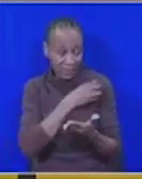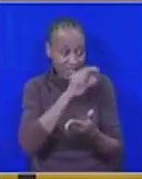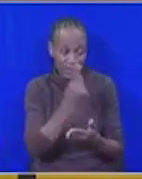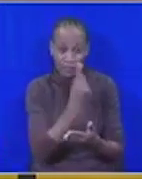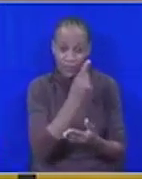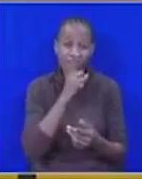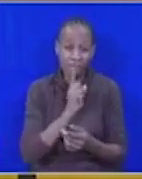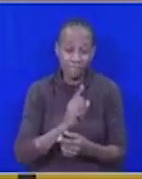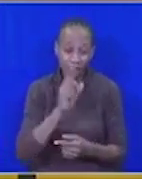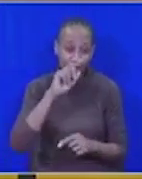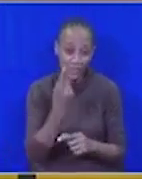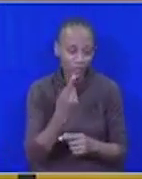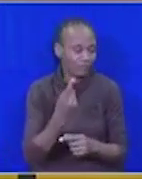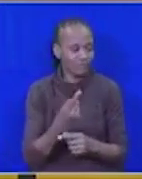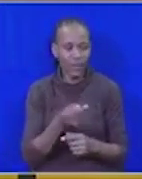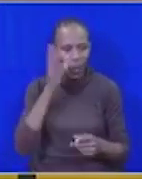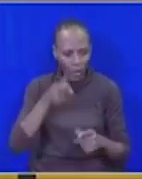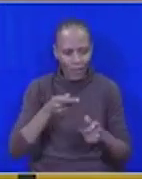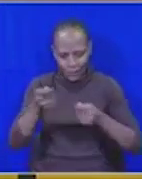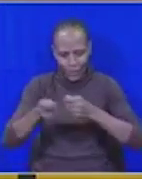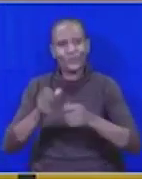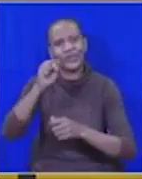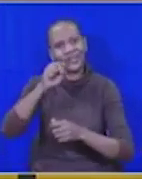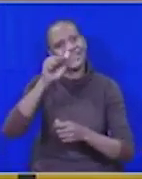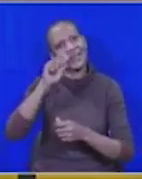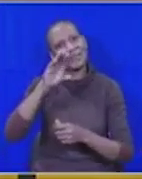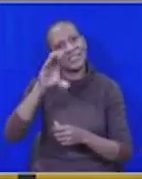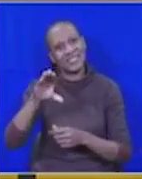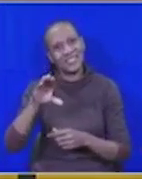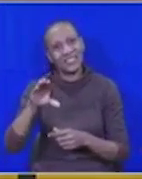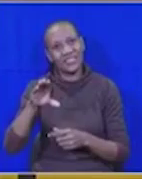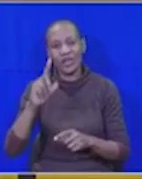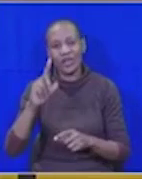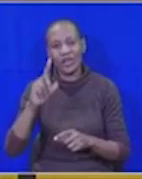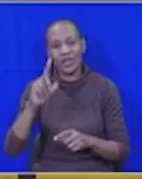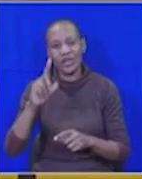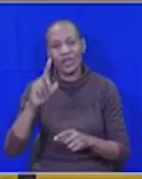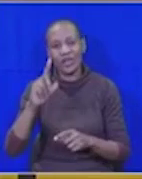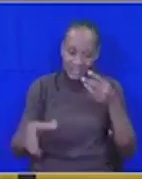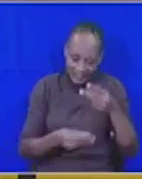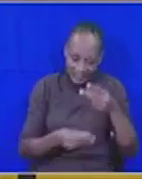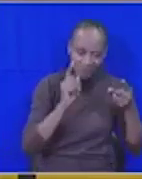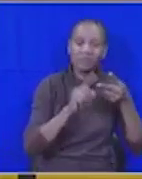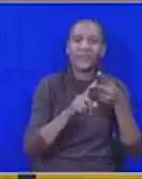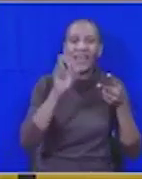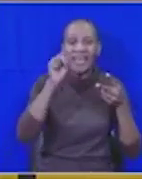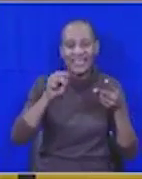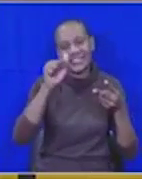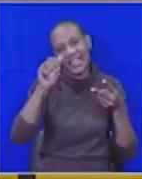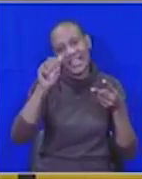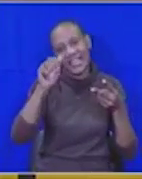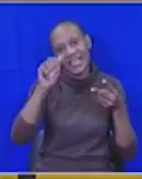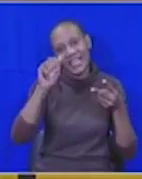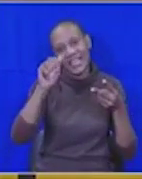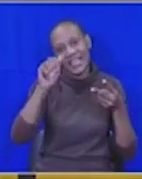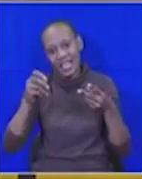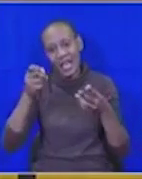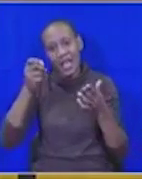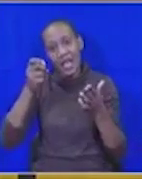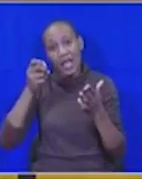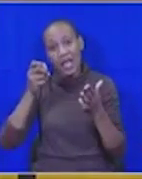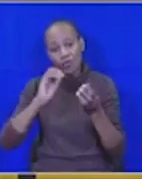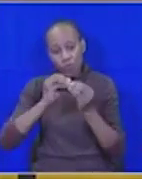in order to gain total control over the SABC. In my hand, I have the SABC's revised editorial policy approved